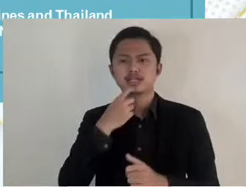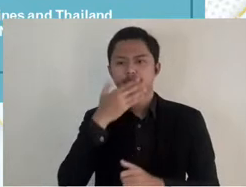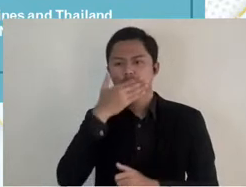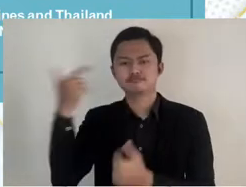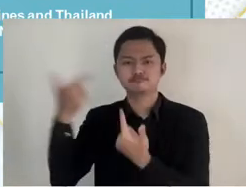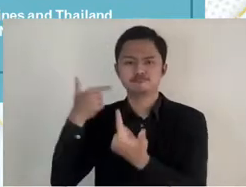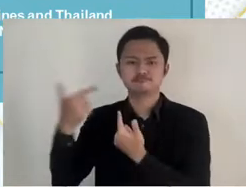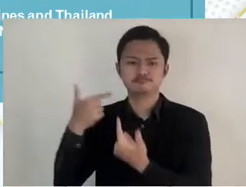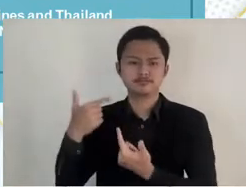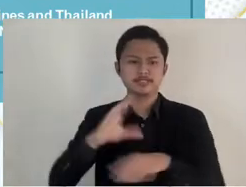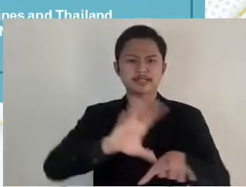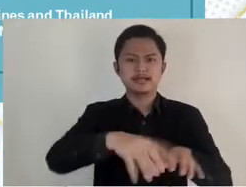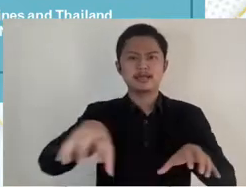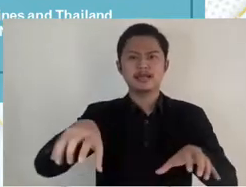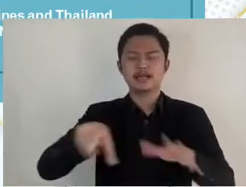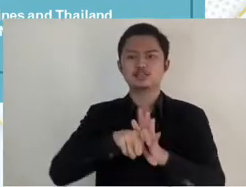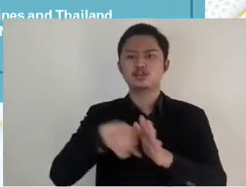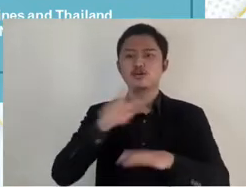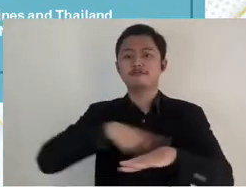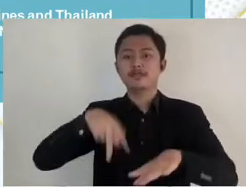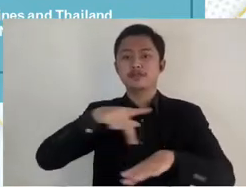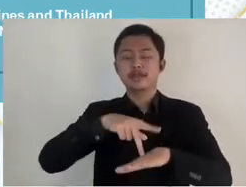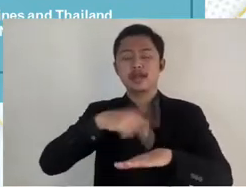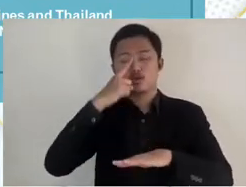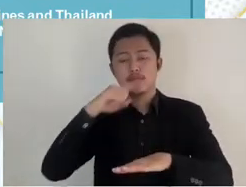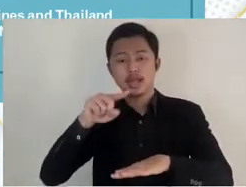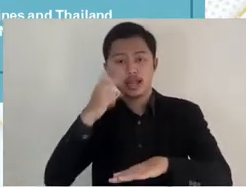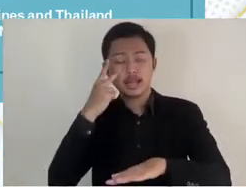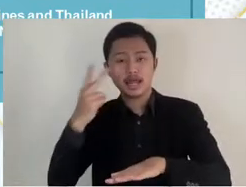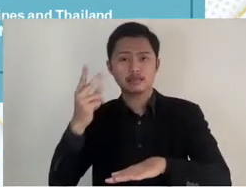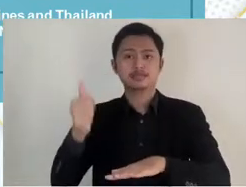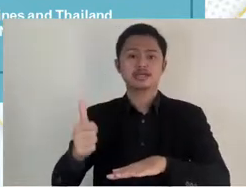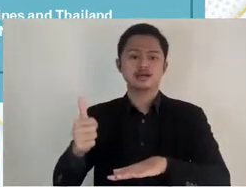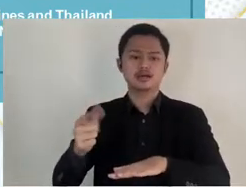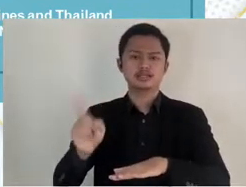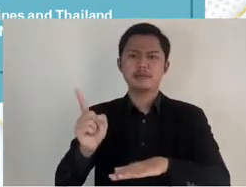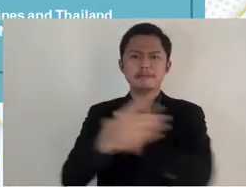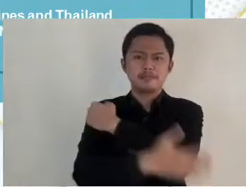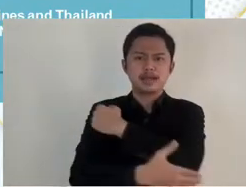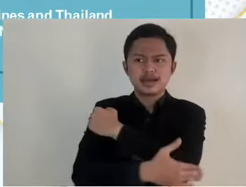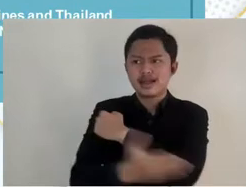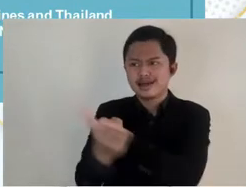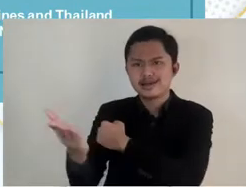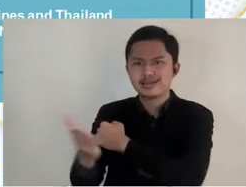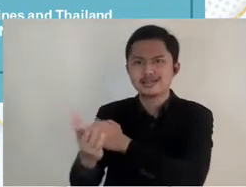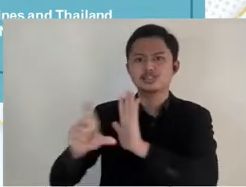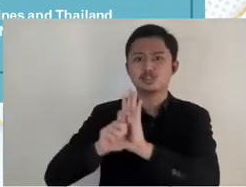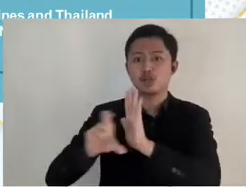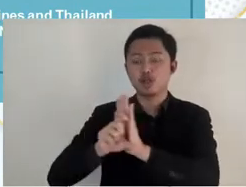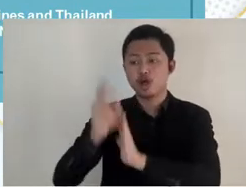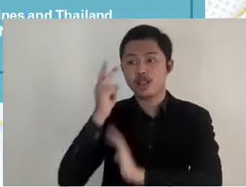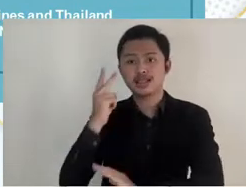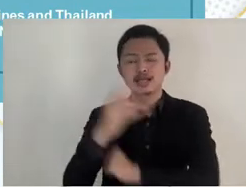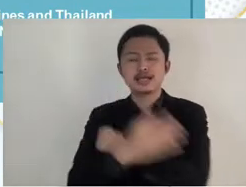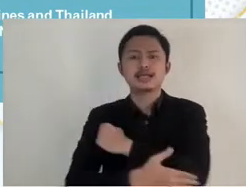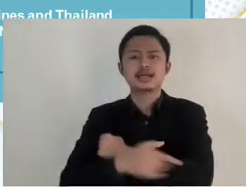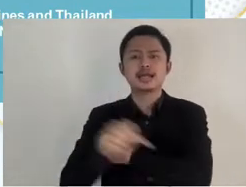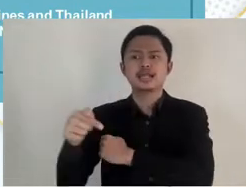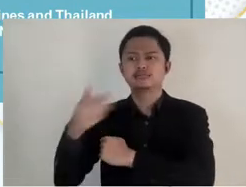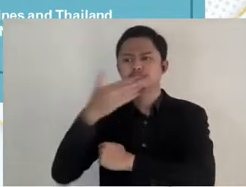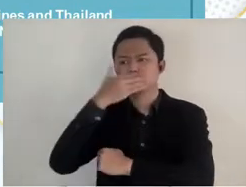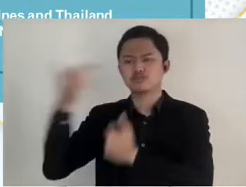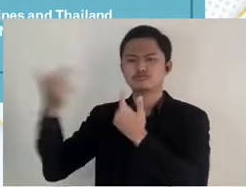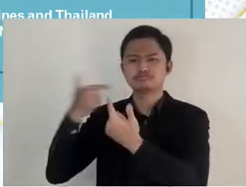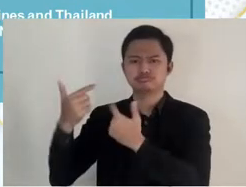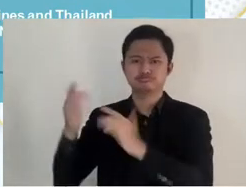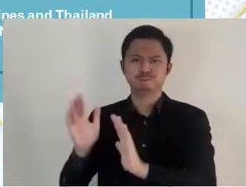the region is Philippines and Thailand, where some countries, for example, within the region has no impact of terrorism, such as